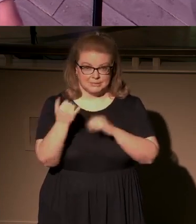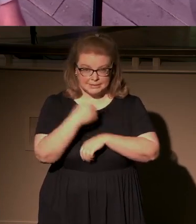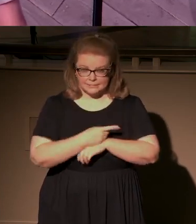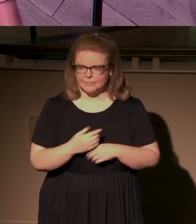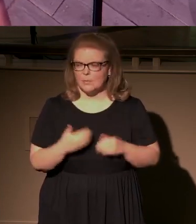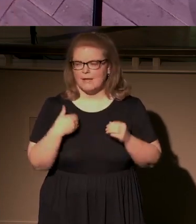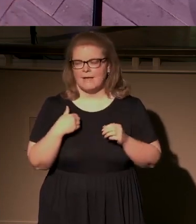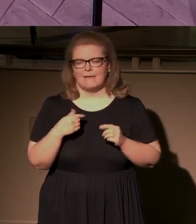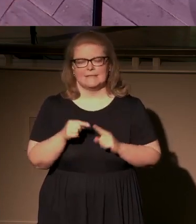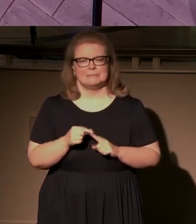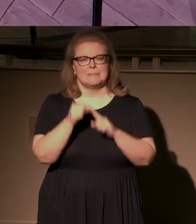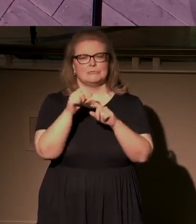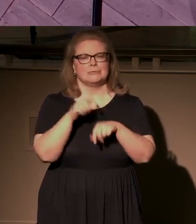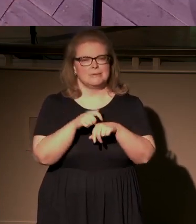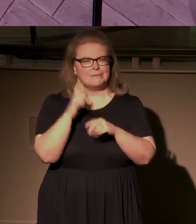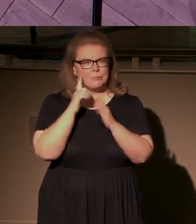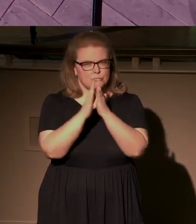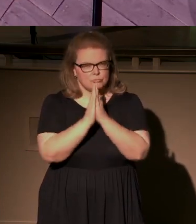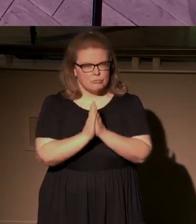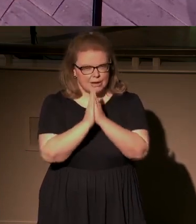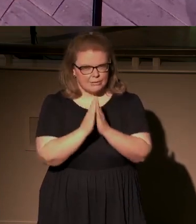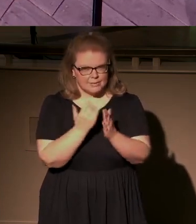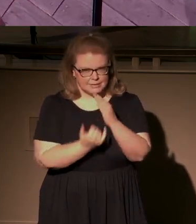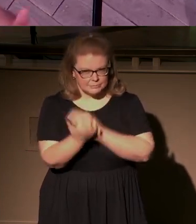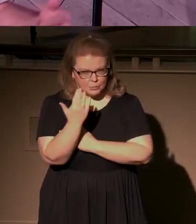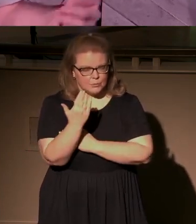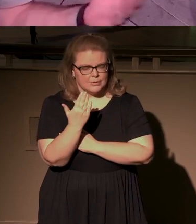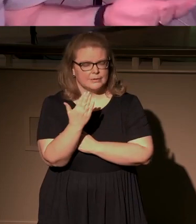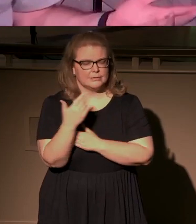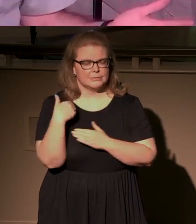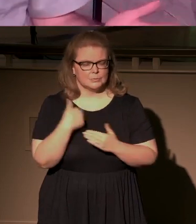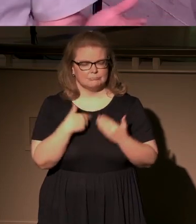special time of prayer this morning as we get started